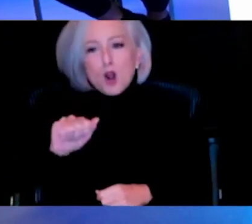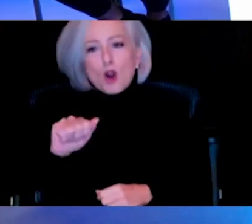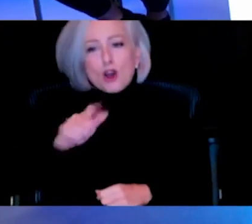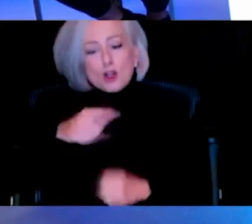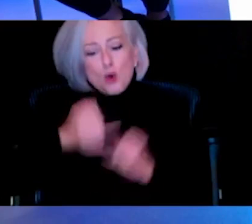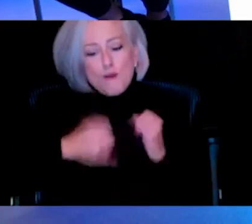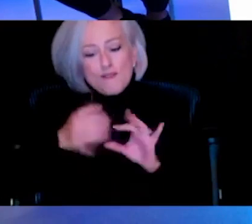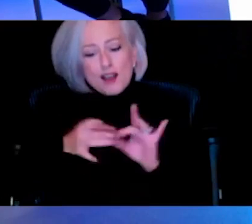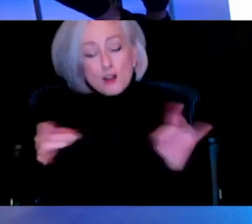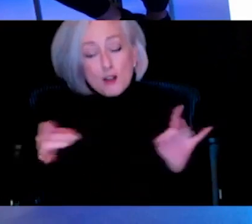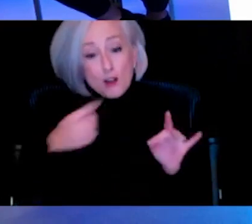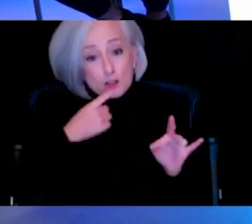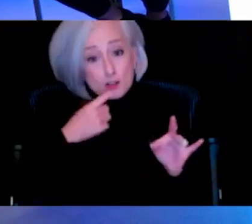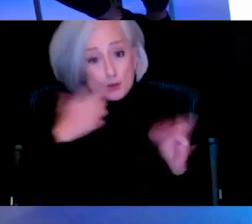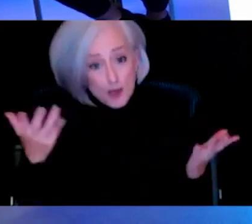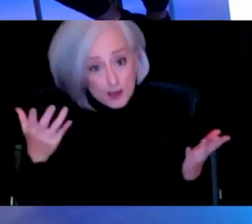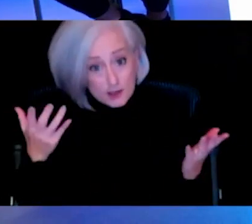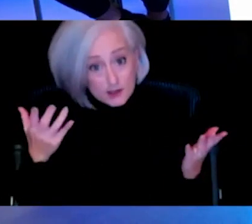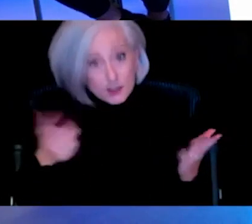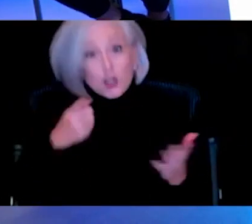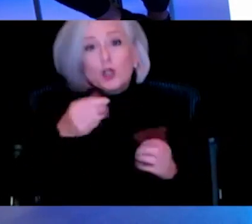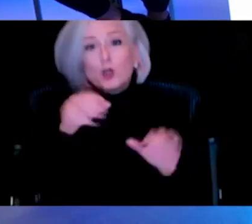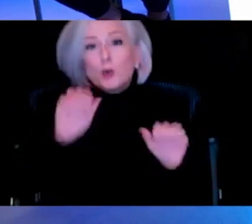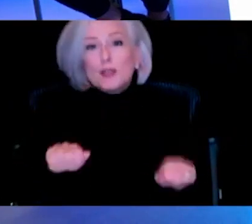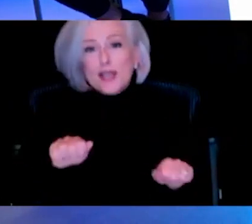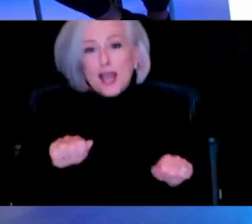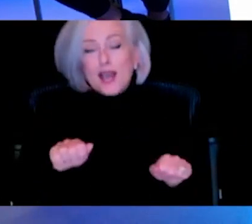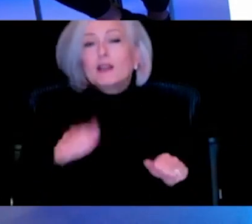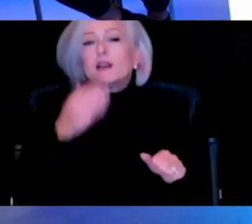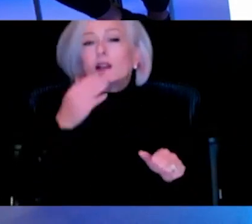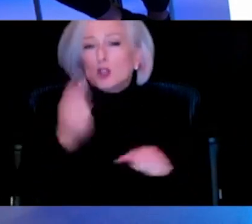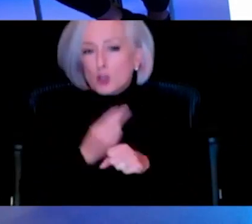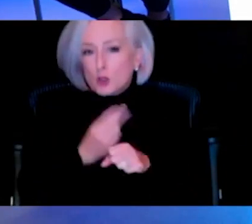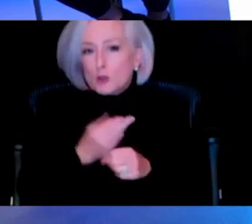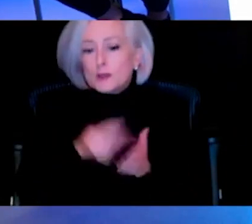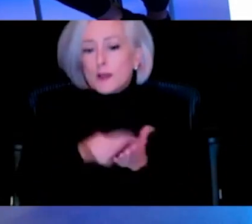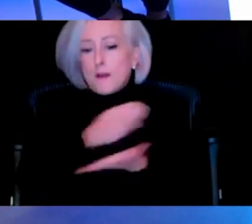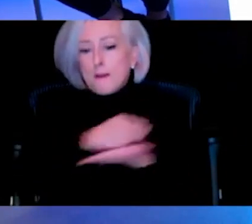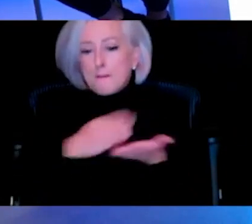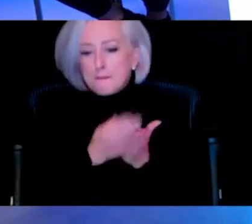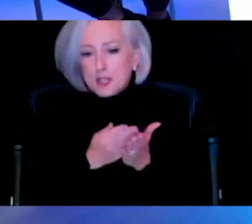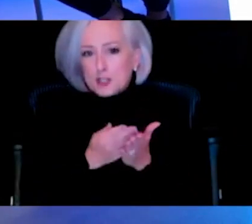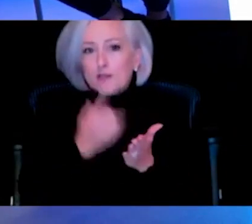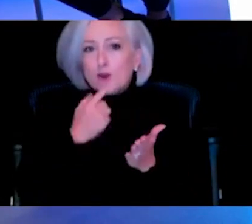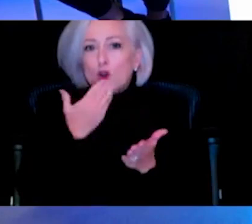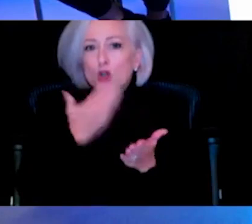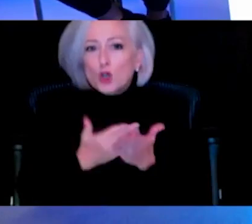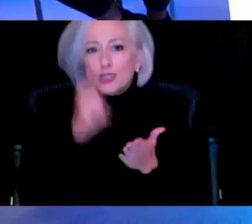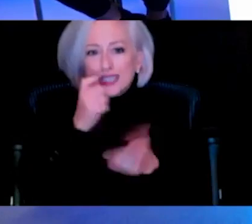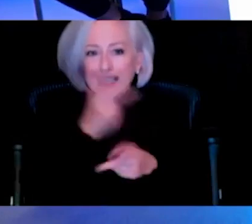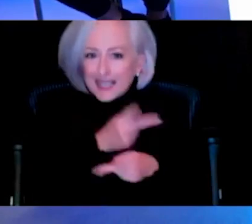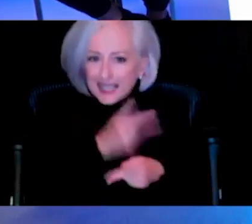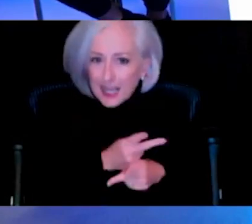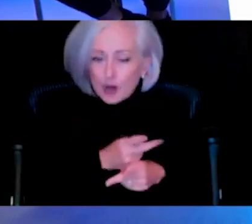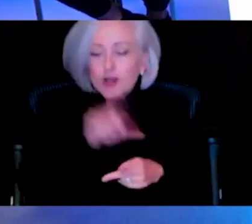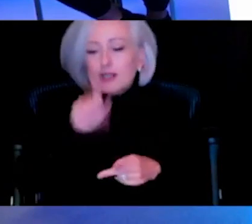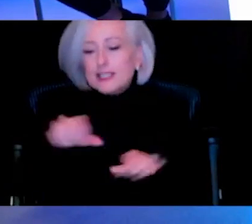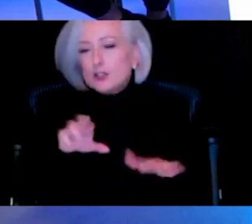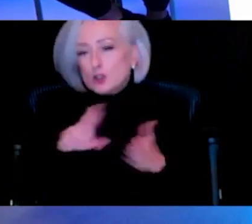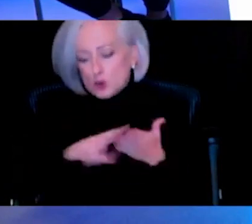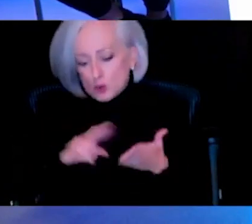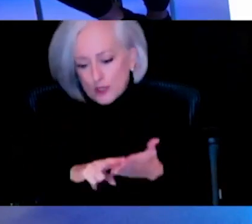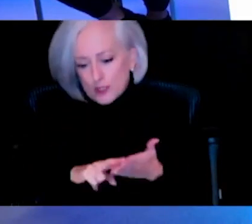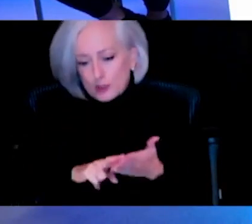can budget good skincare into your life, but you do still have to do your research and read your proper ingredients